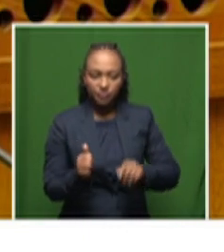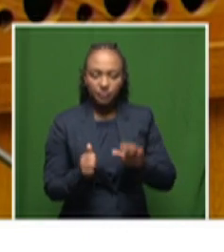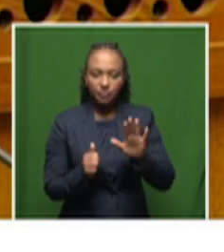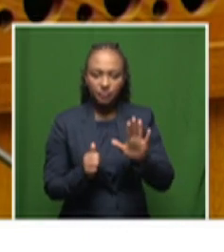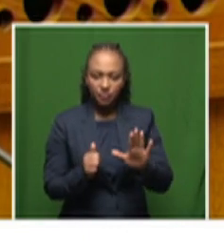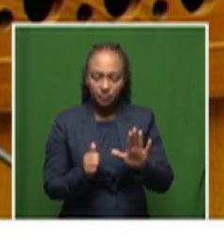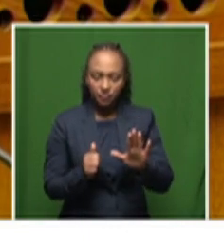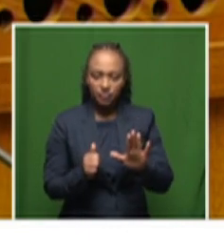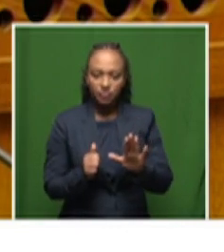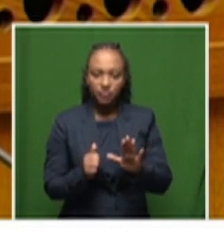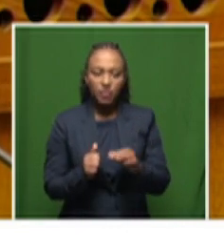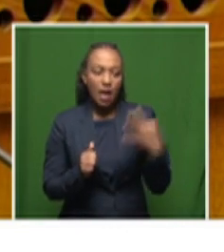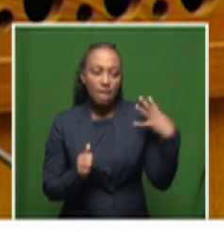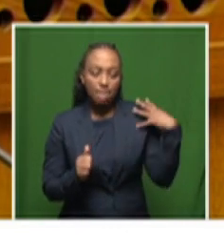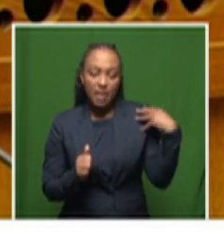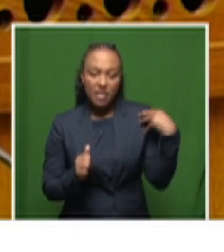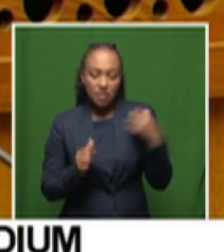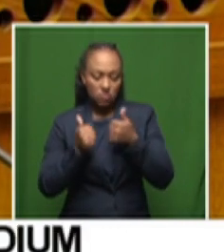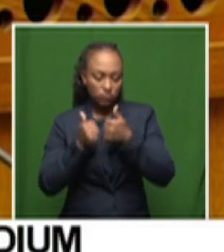Cabinet colleagues,